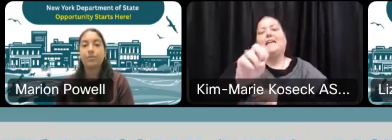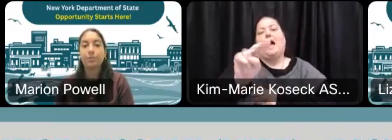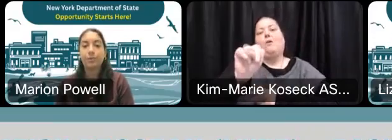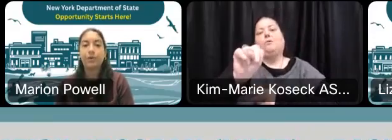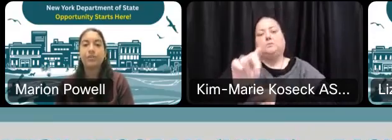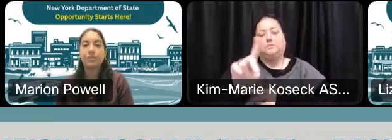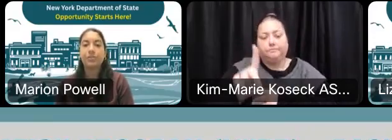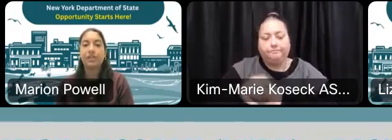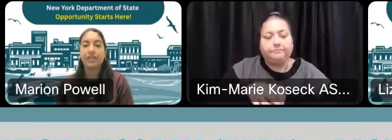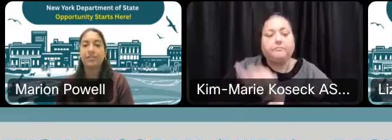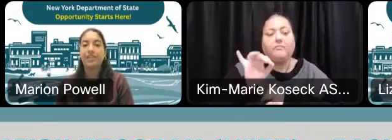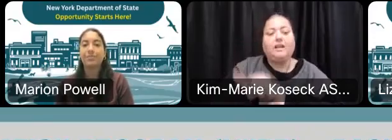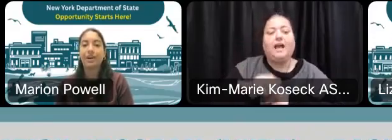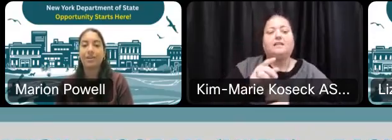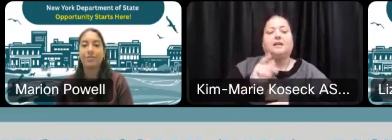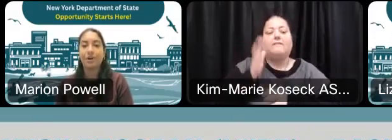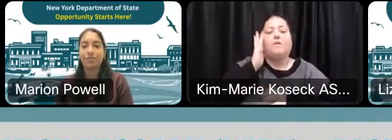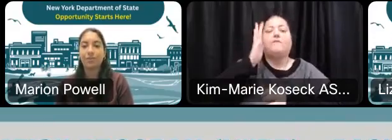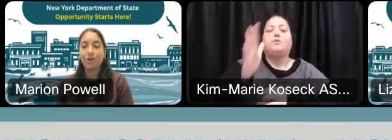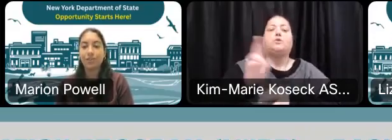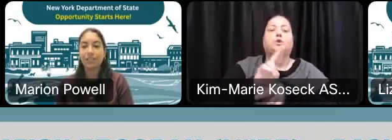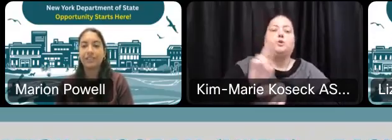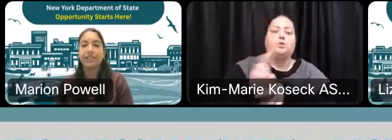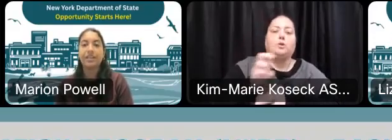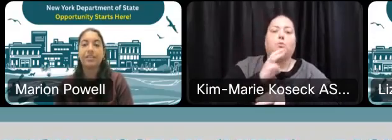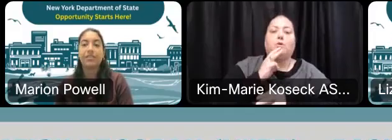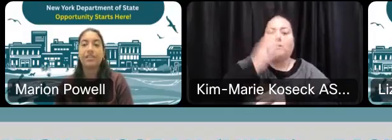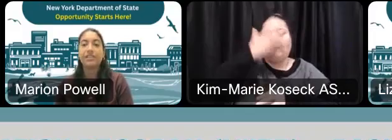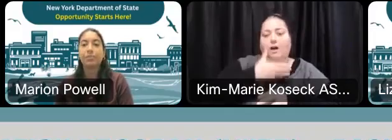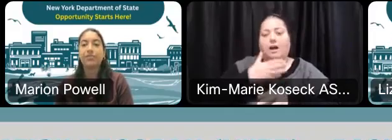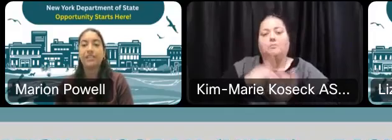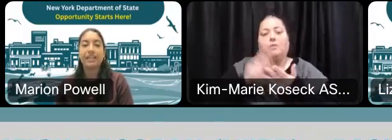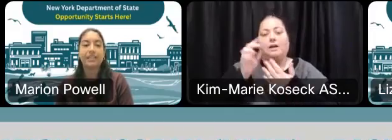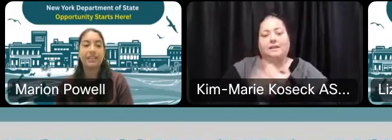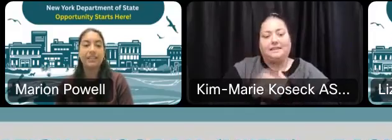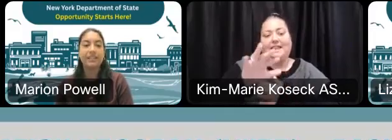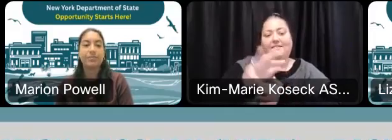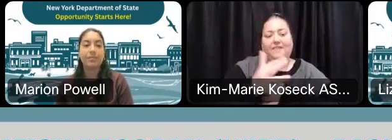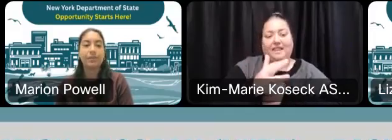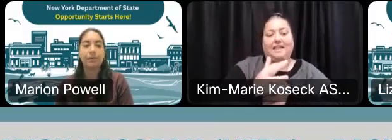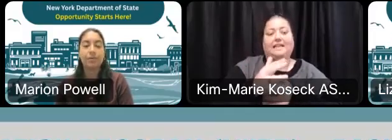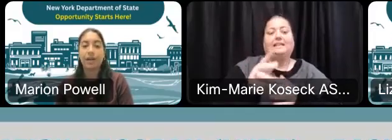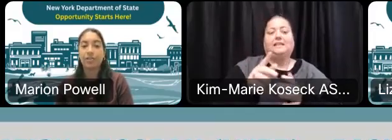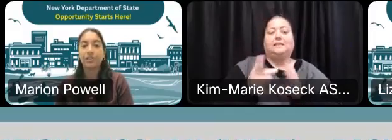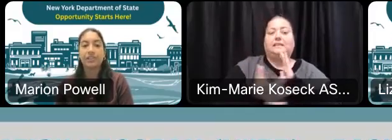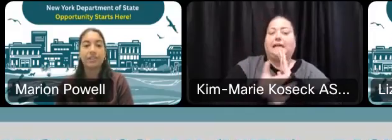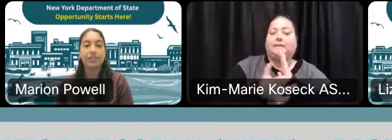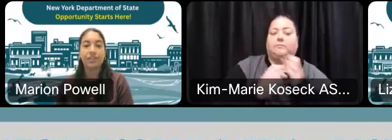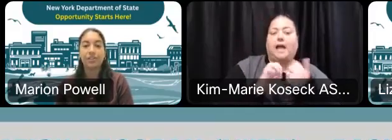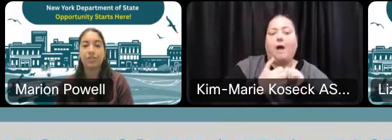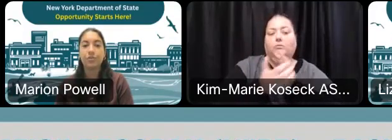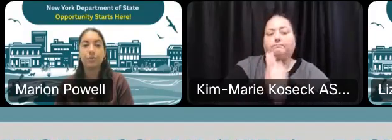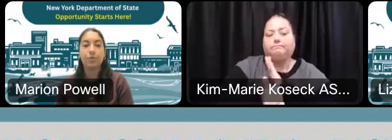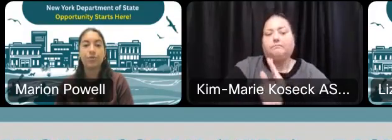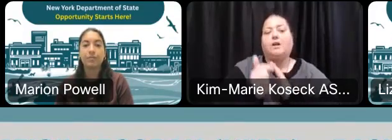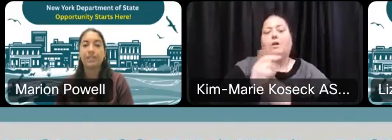for proposed future land use and priority waterfront projects. The fifth is to provide techniques that may be local actions,